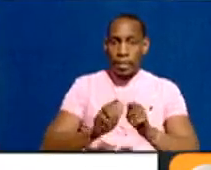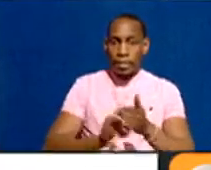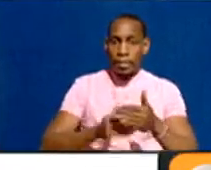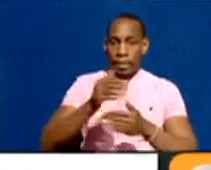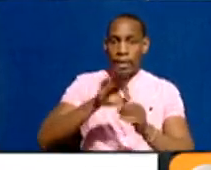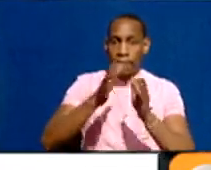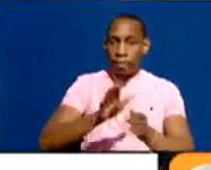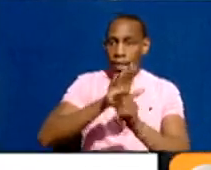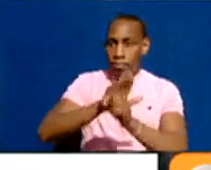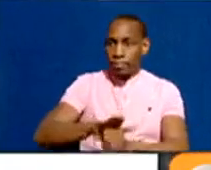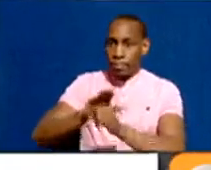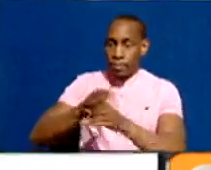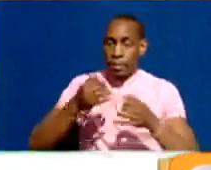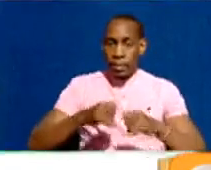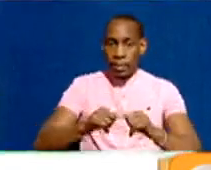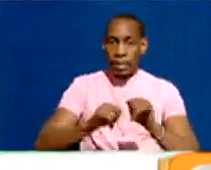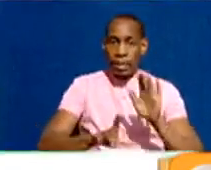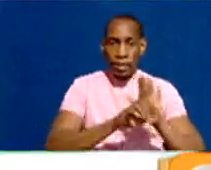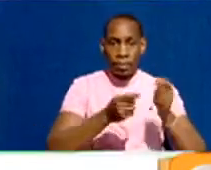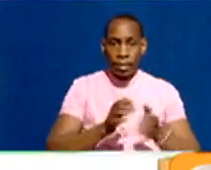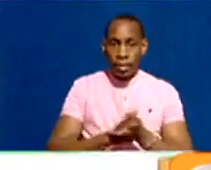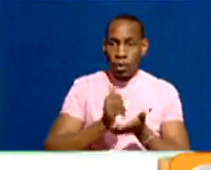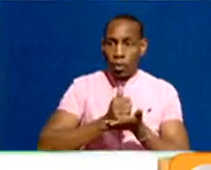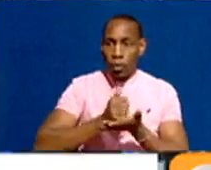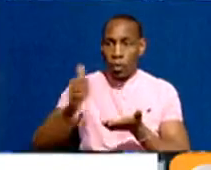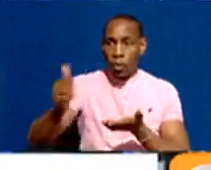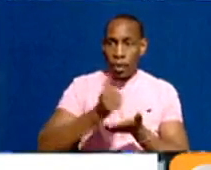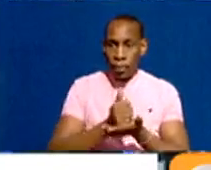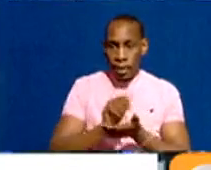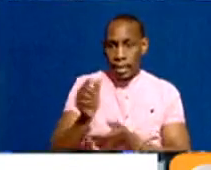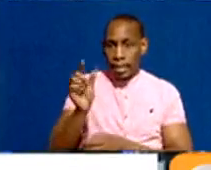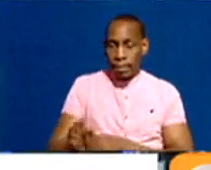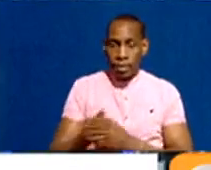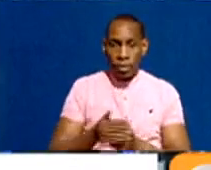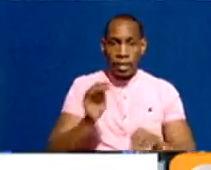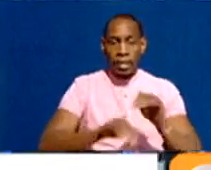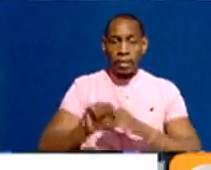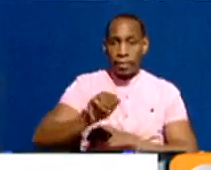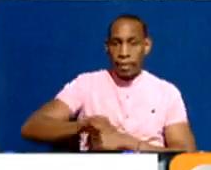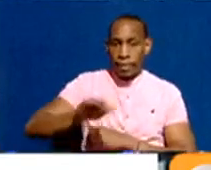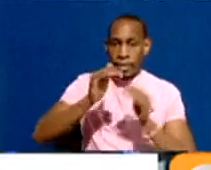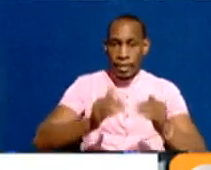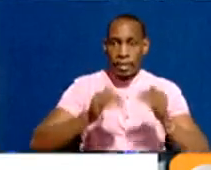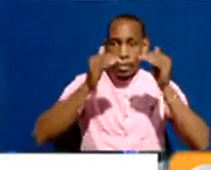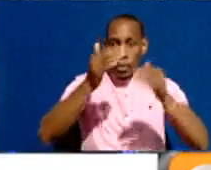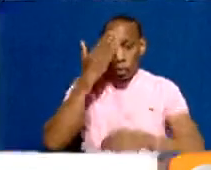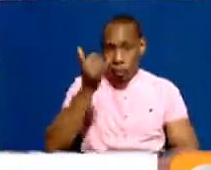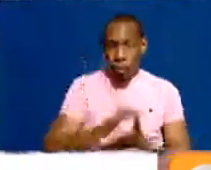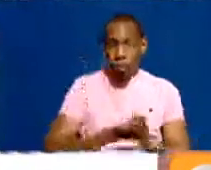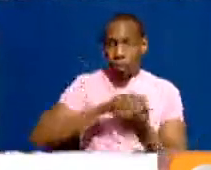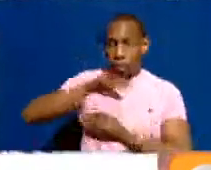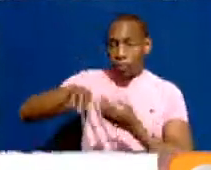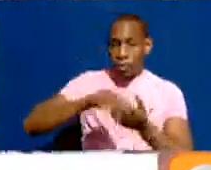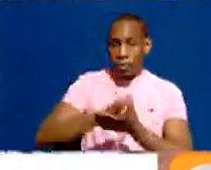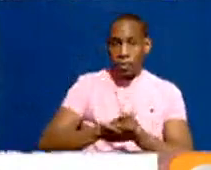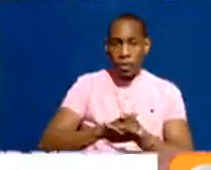voter suppression an attempt to illegally install someone in office. The elections in the five areas were postponed due to a mix-up of